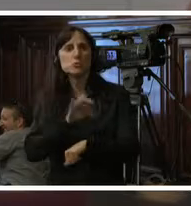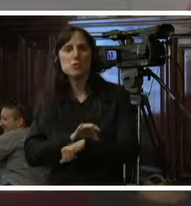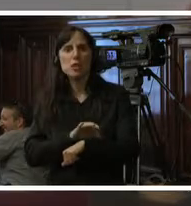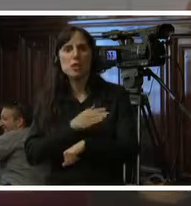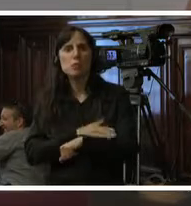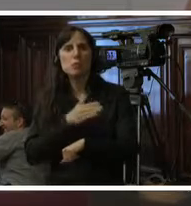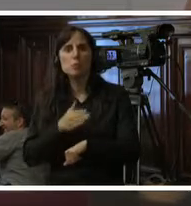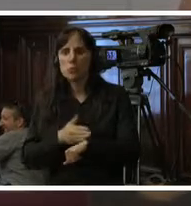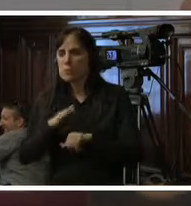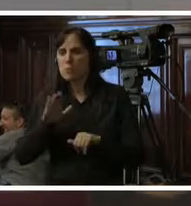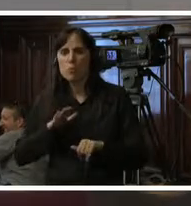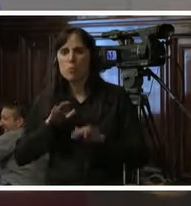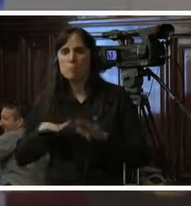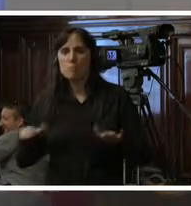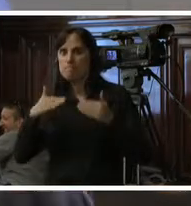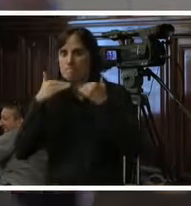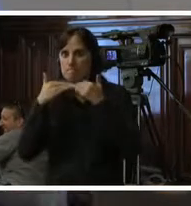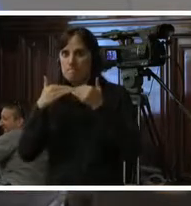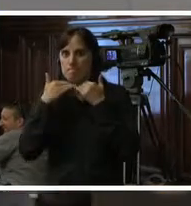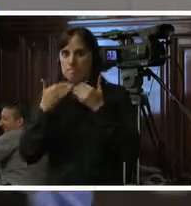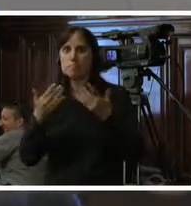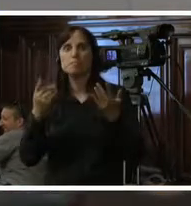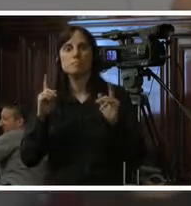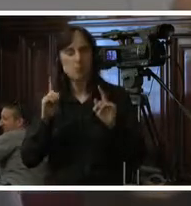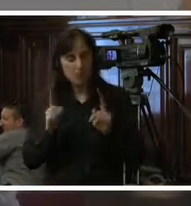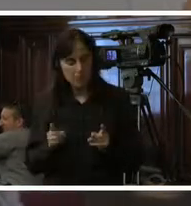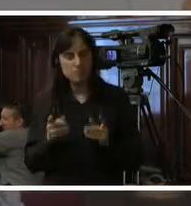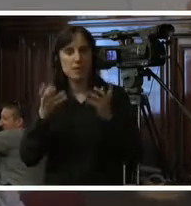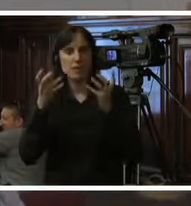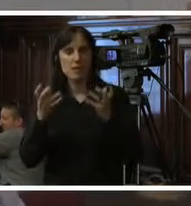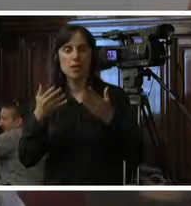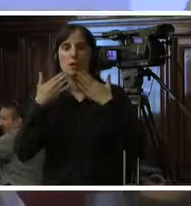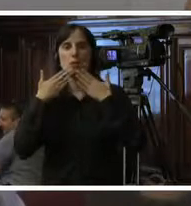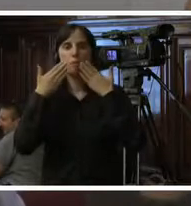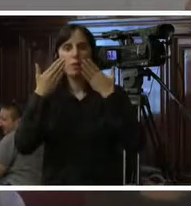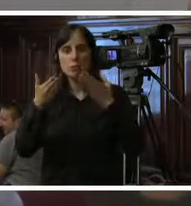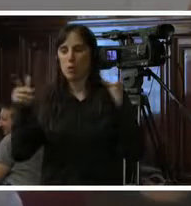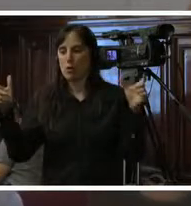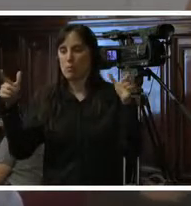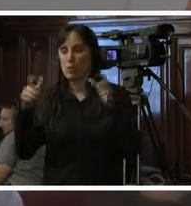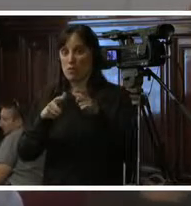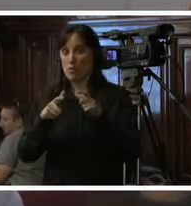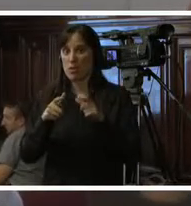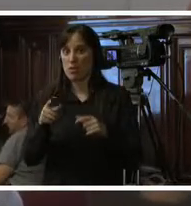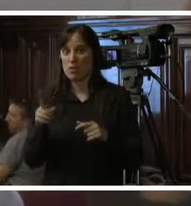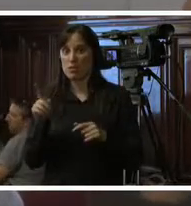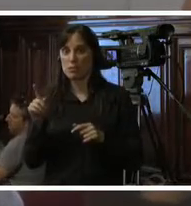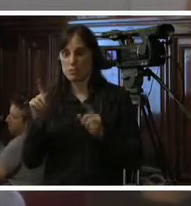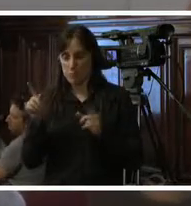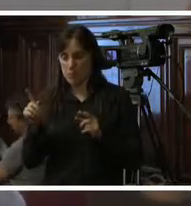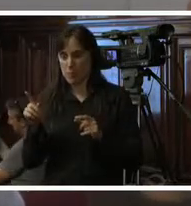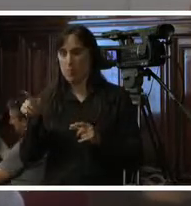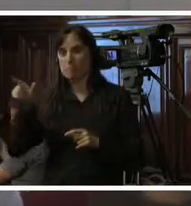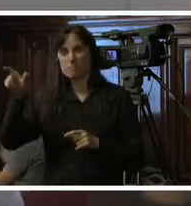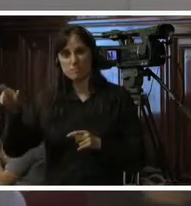Then I do wish to ask, my sister commissioner mentioned, and the special rapporteur, that we